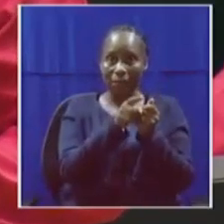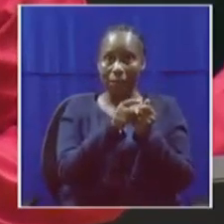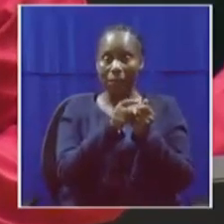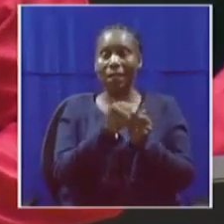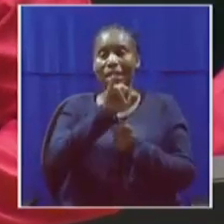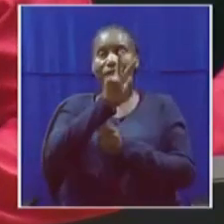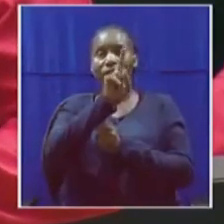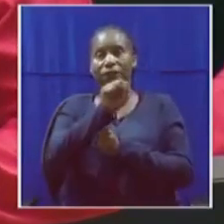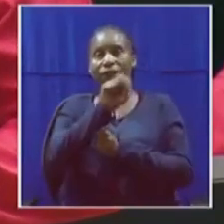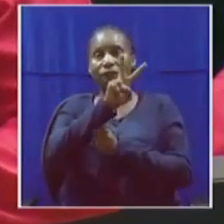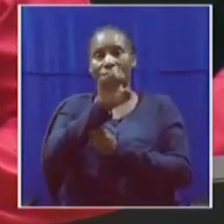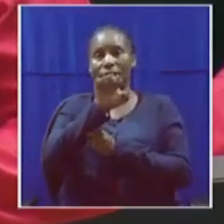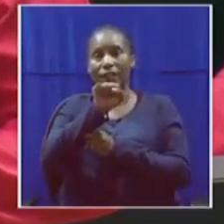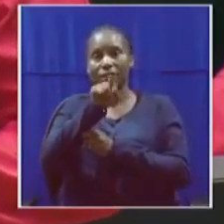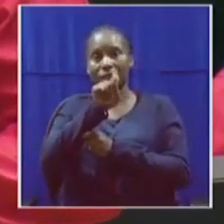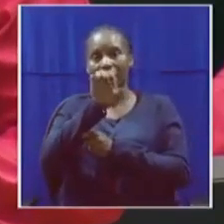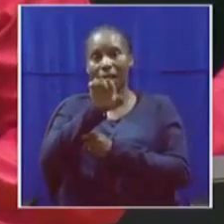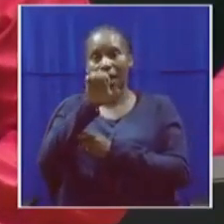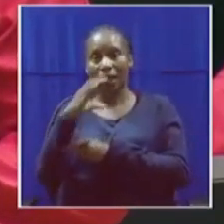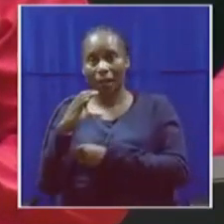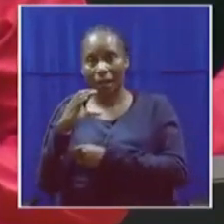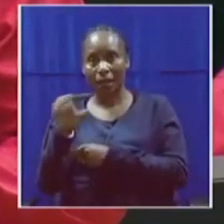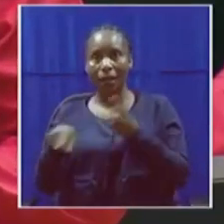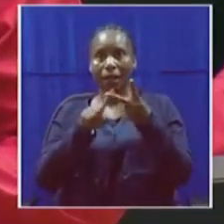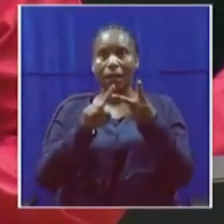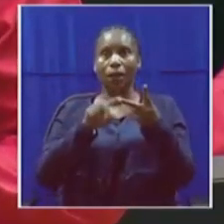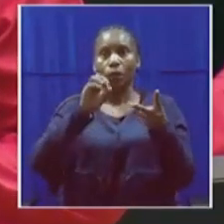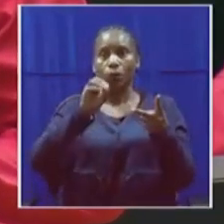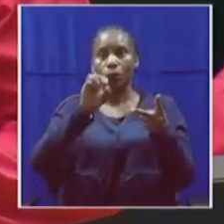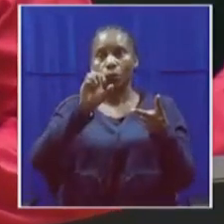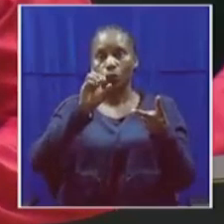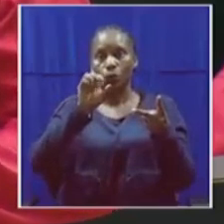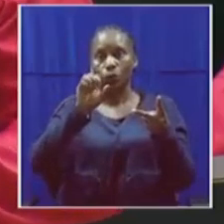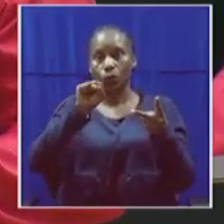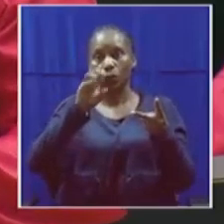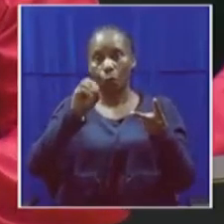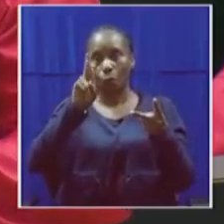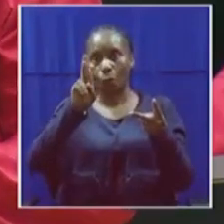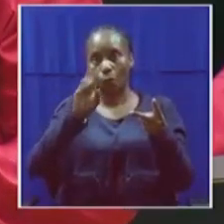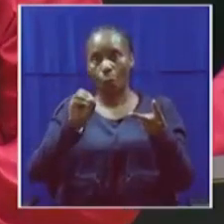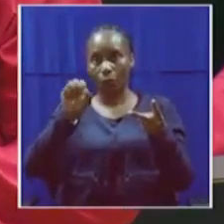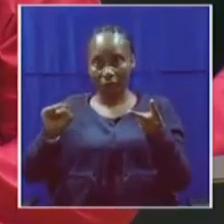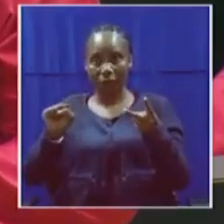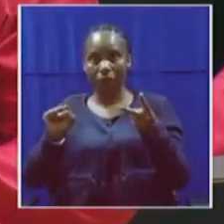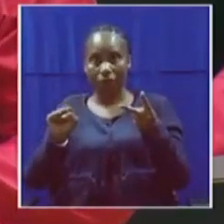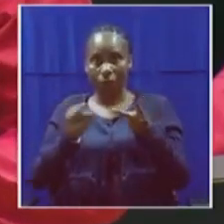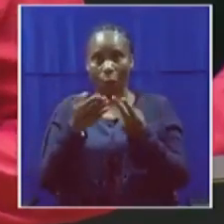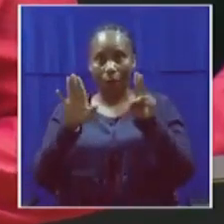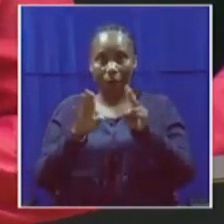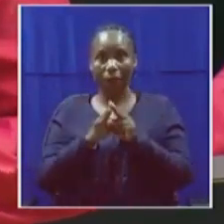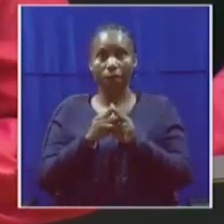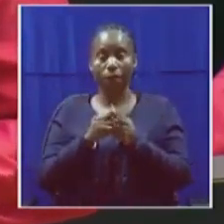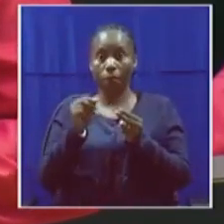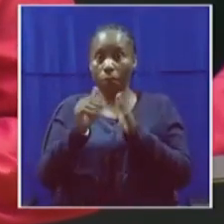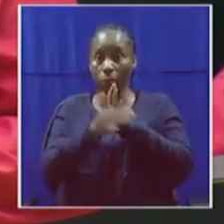Standard Bank, is George Soros Open Foundations. And some of the ideas that are contained in that